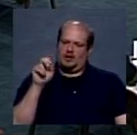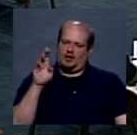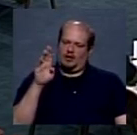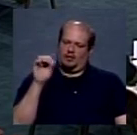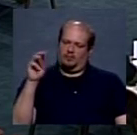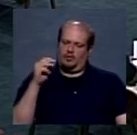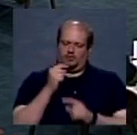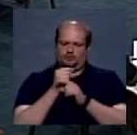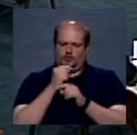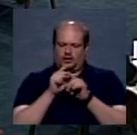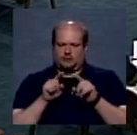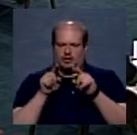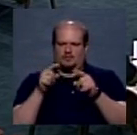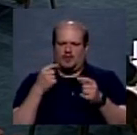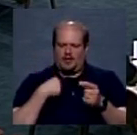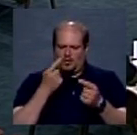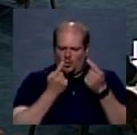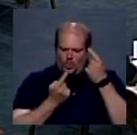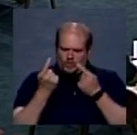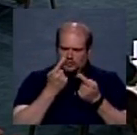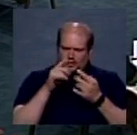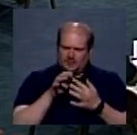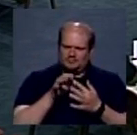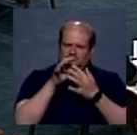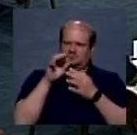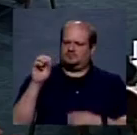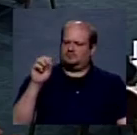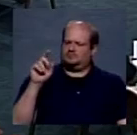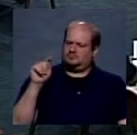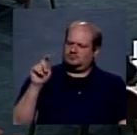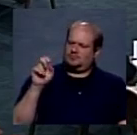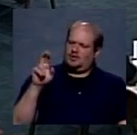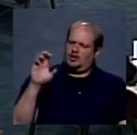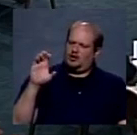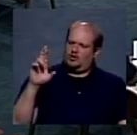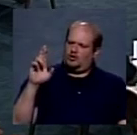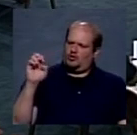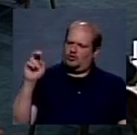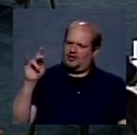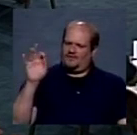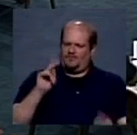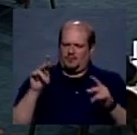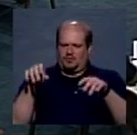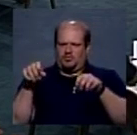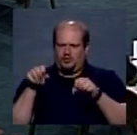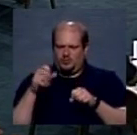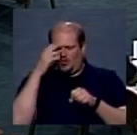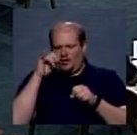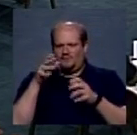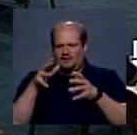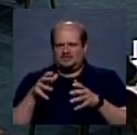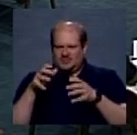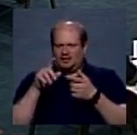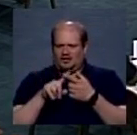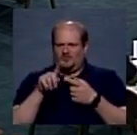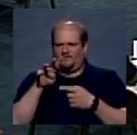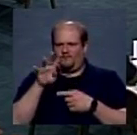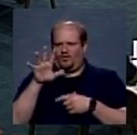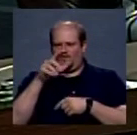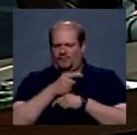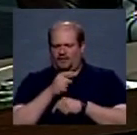out, I'm wondering, particularly in the Otter Creek area, if these people would pull it to the curb if they knew it's going to have to sit there for 45